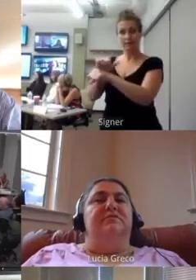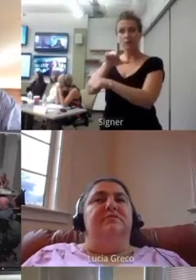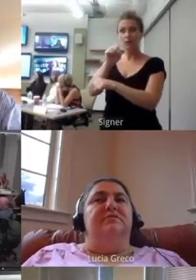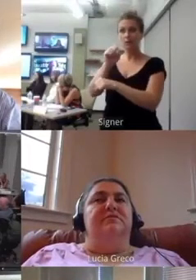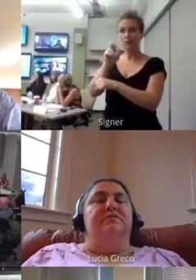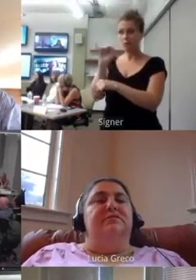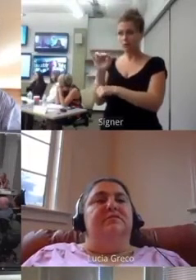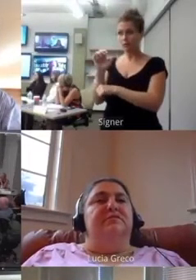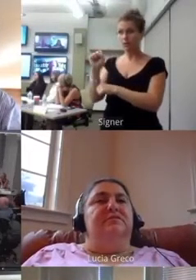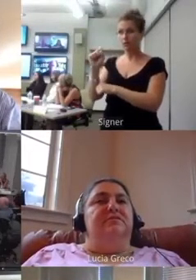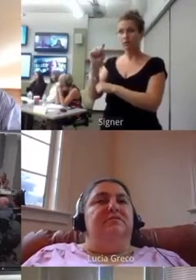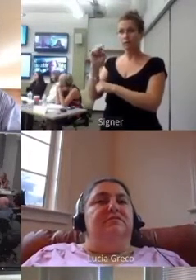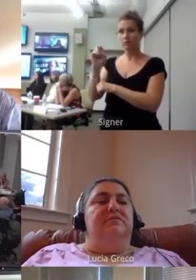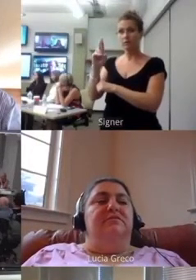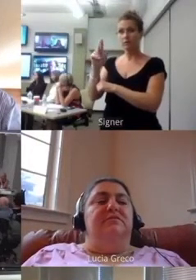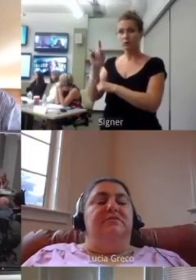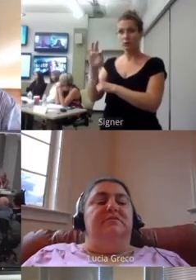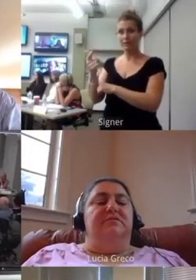from us today.